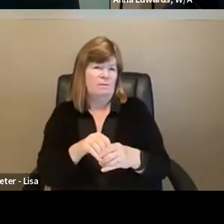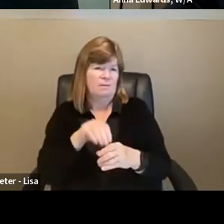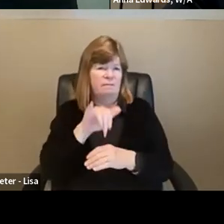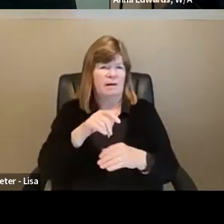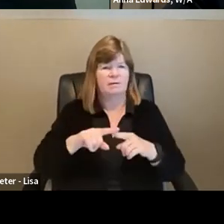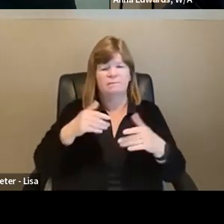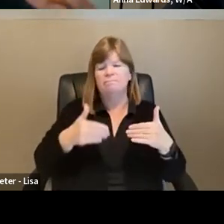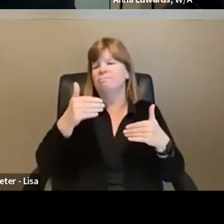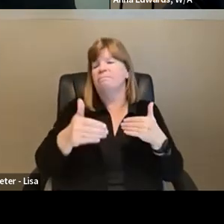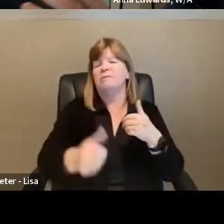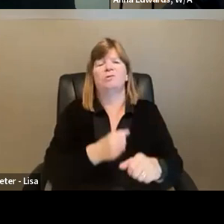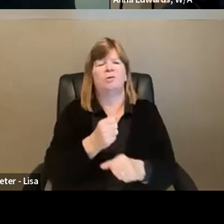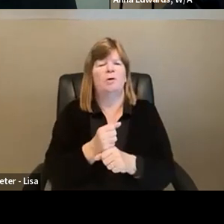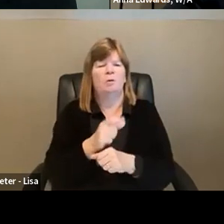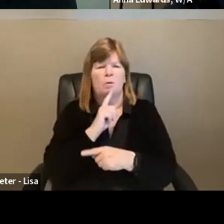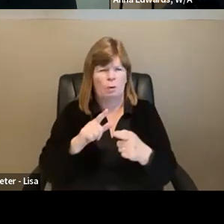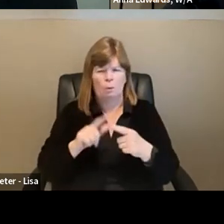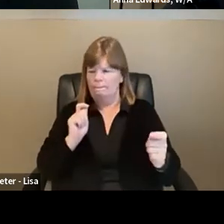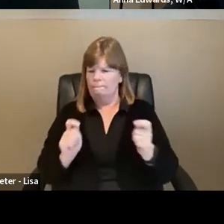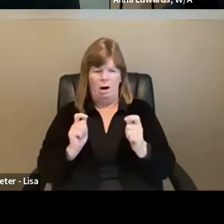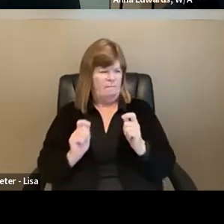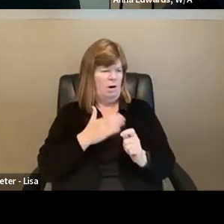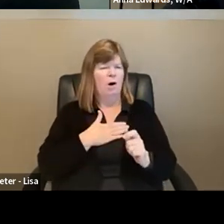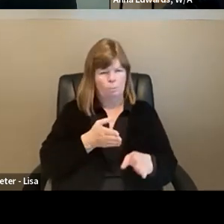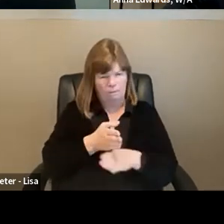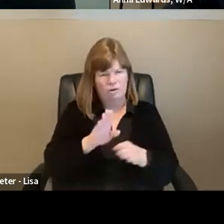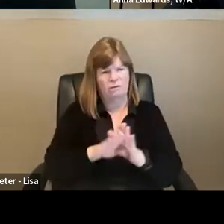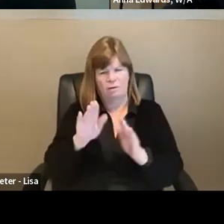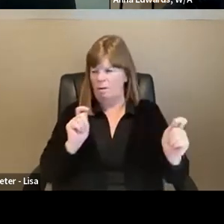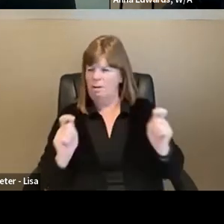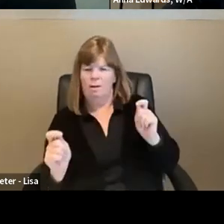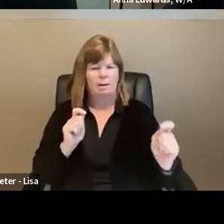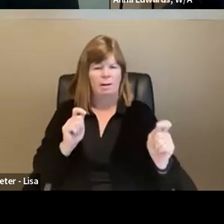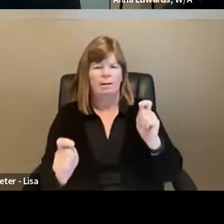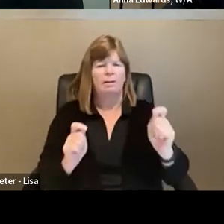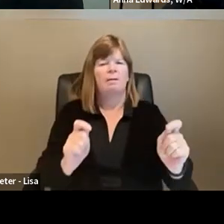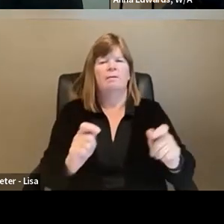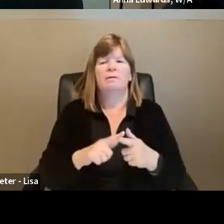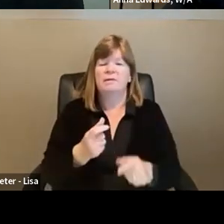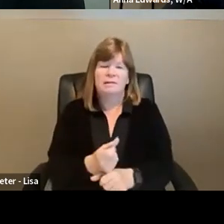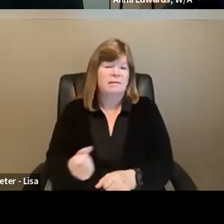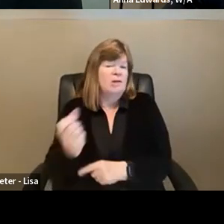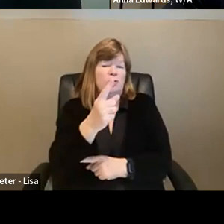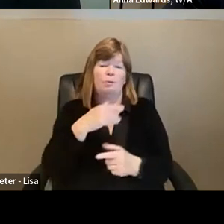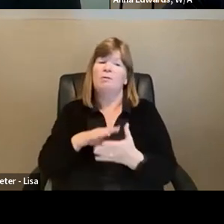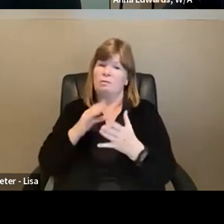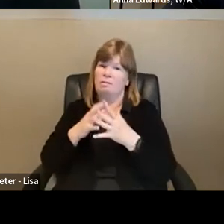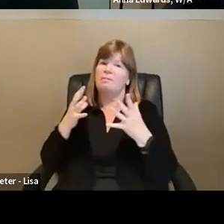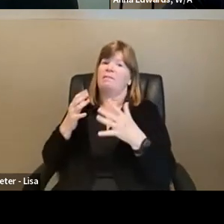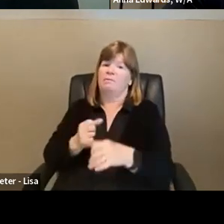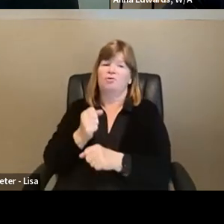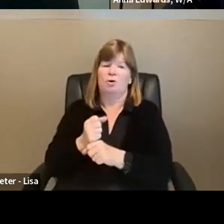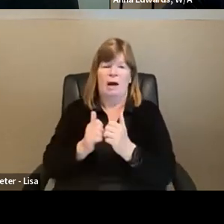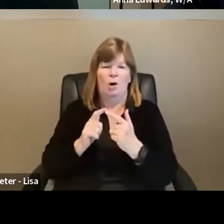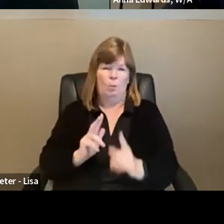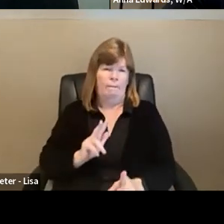the year, so that we really are modifying our professional development as we go. And next year, we've learned a lot this year in how we